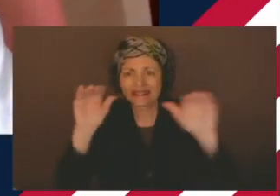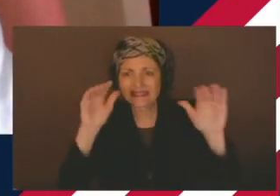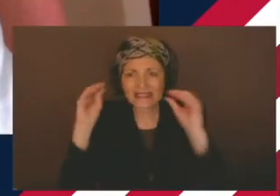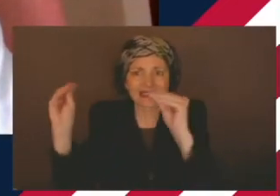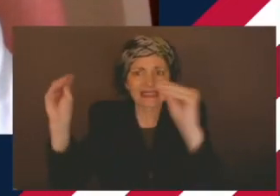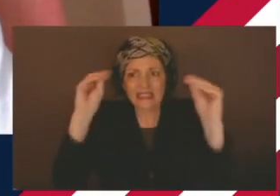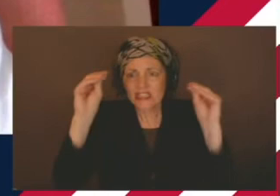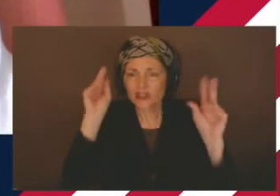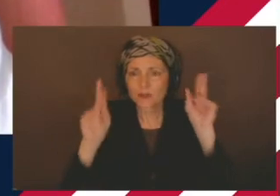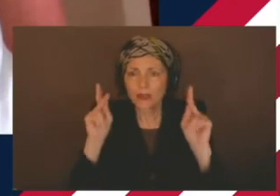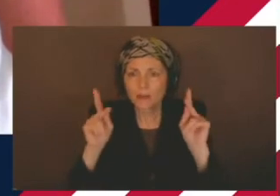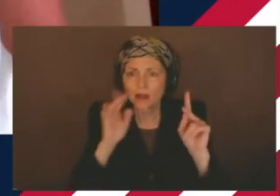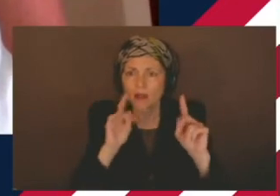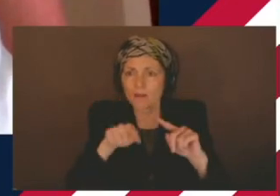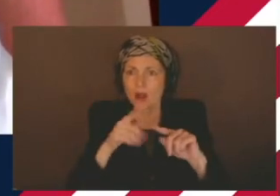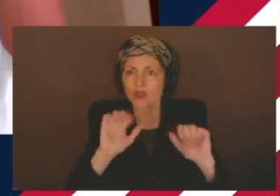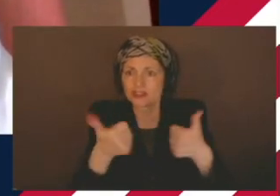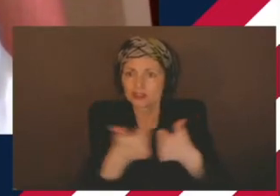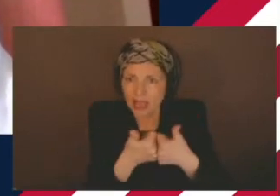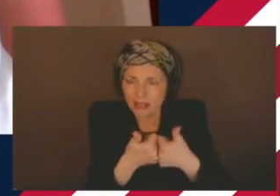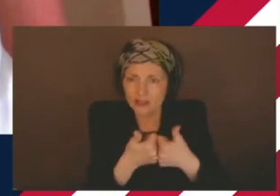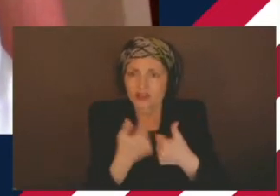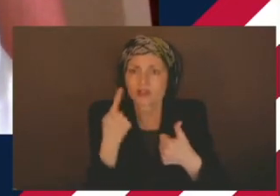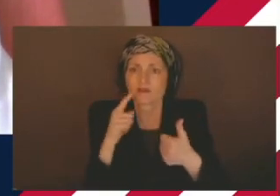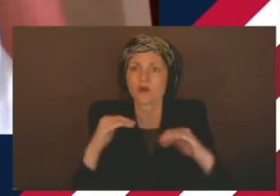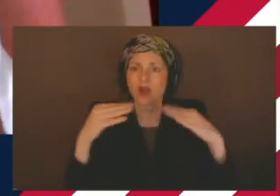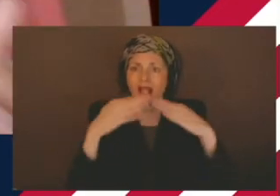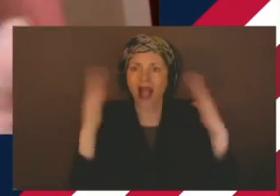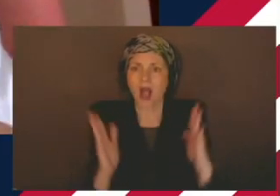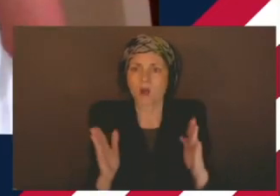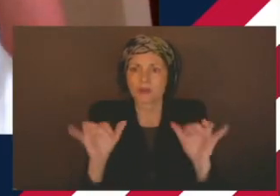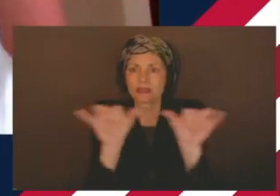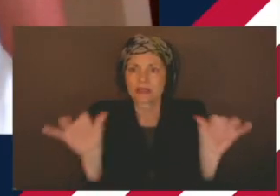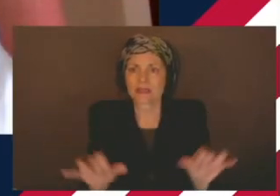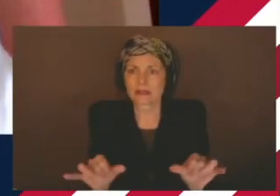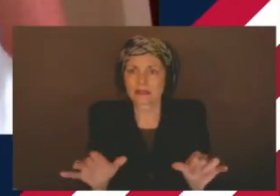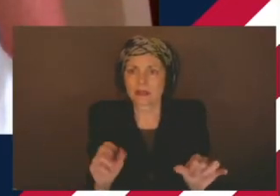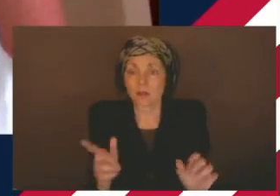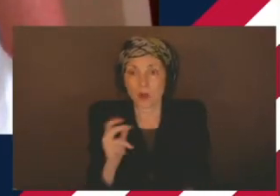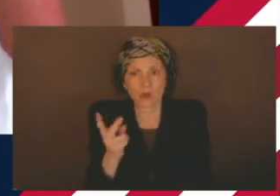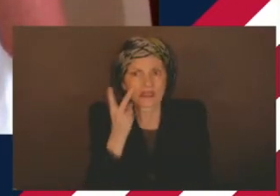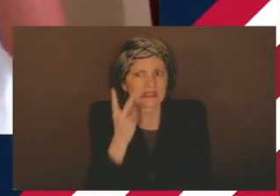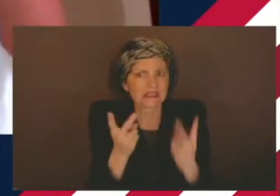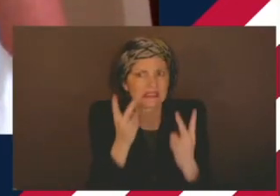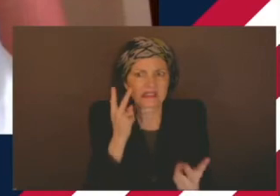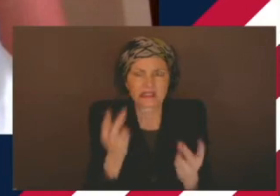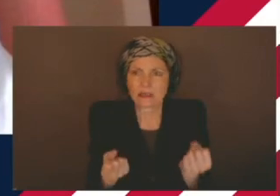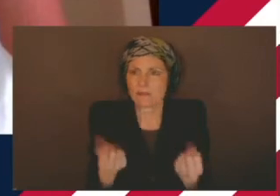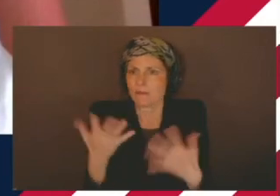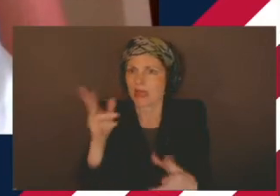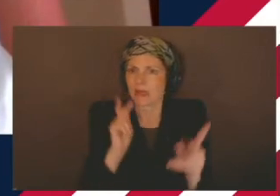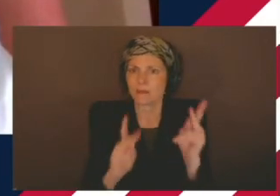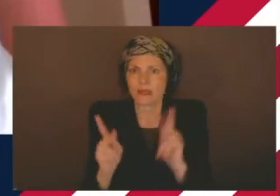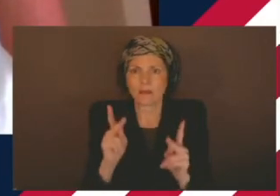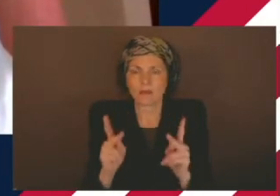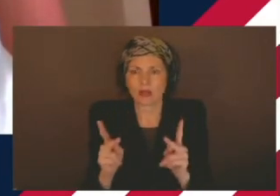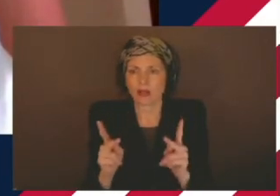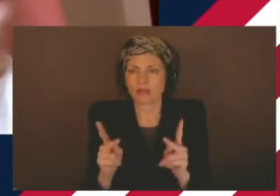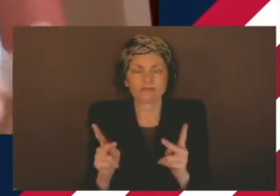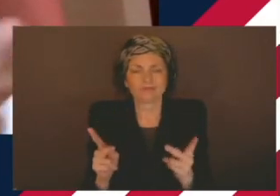housing system. We see on a daily basis the ways that too many families in our nation are being kept out of safe and affordable